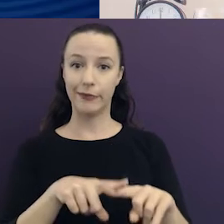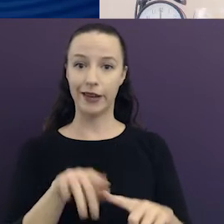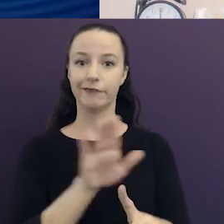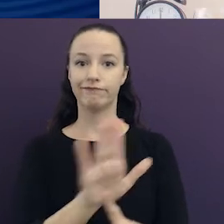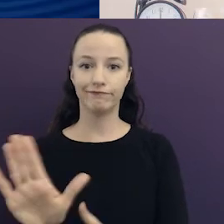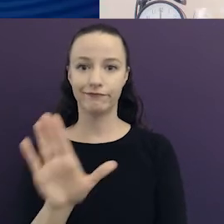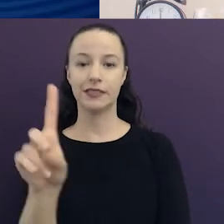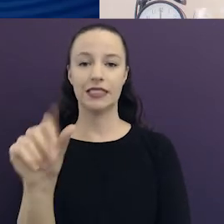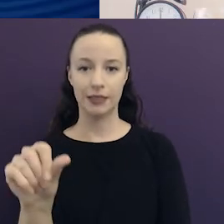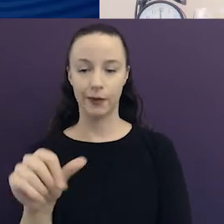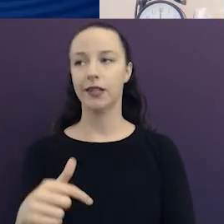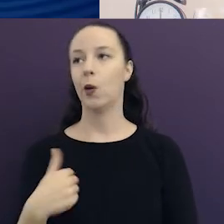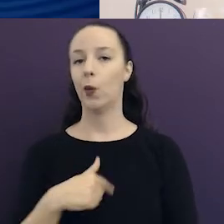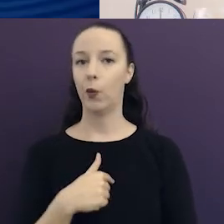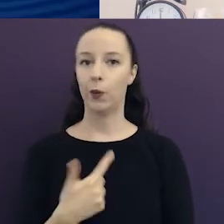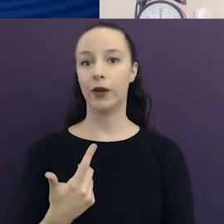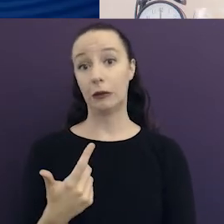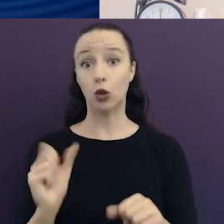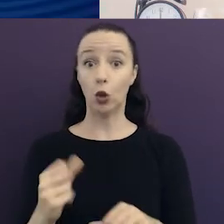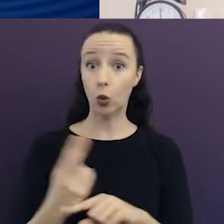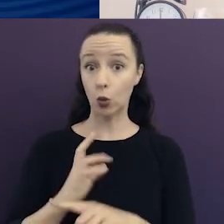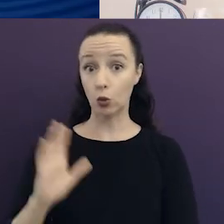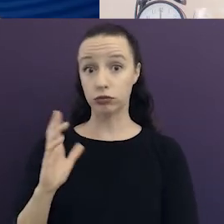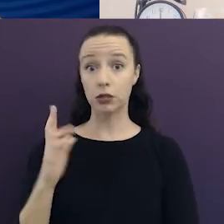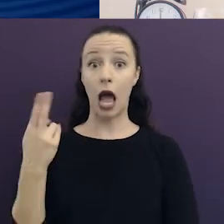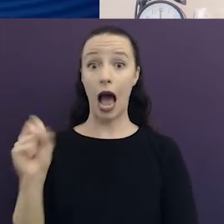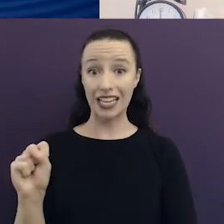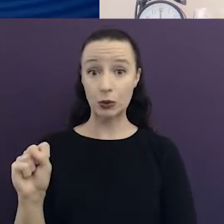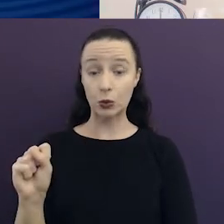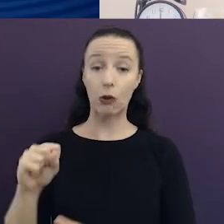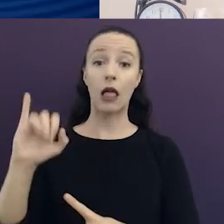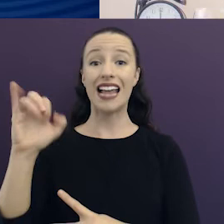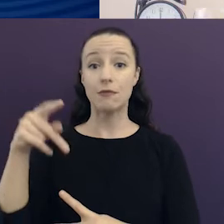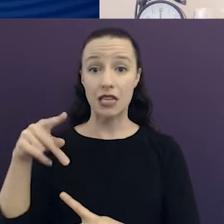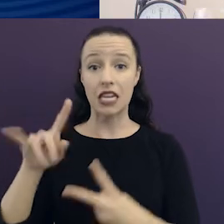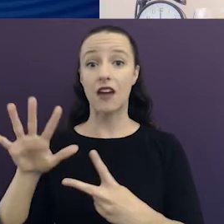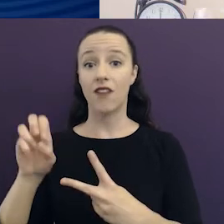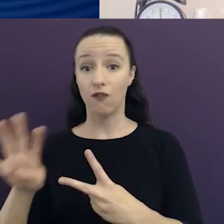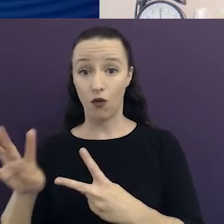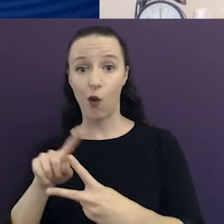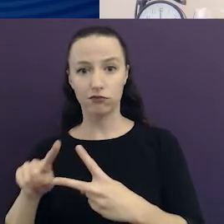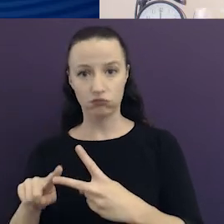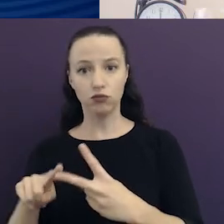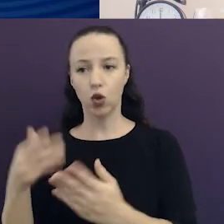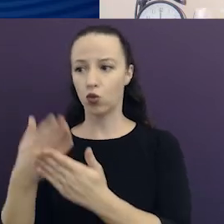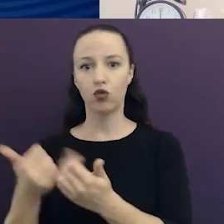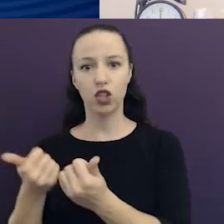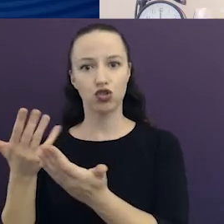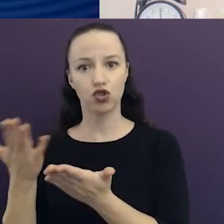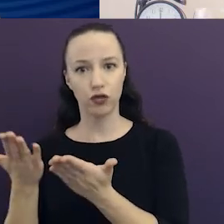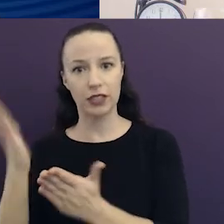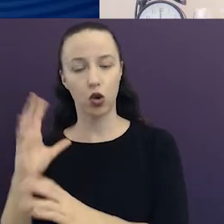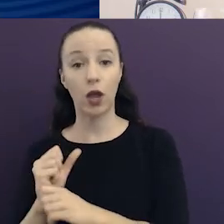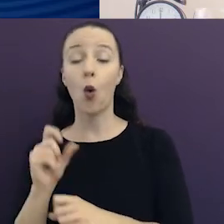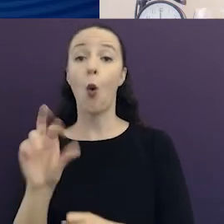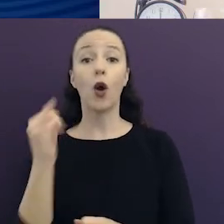documented disability. So we use their, say if they have an IEP from high school or a 504 plan, we use that as history of services. Or